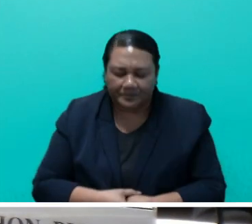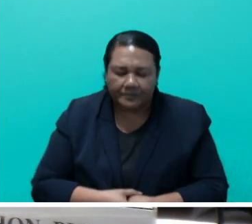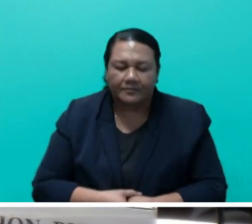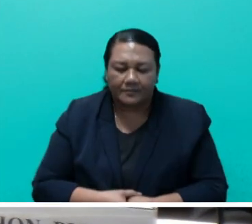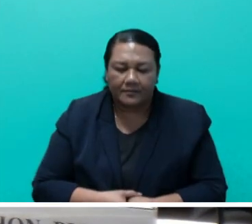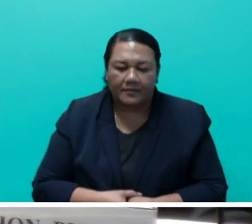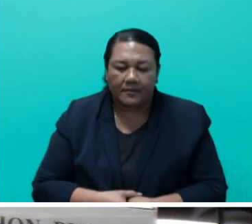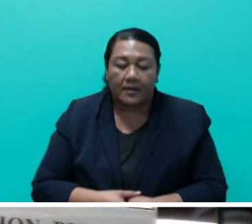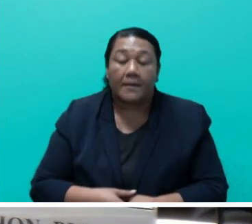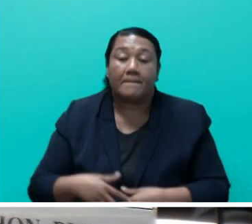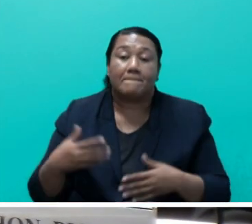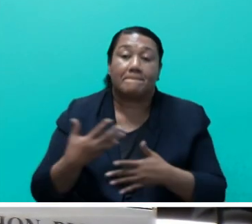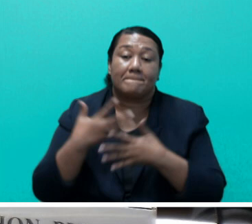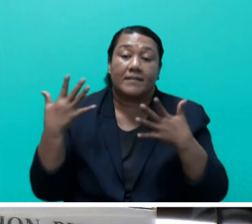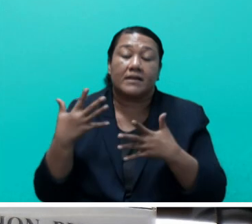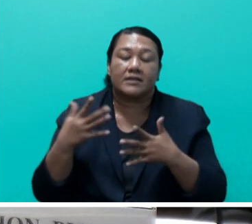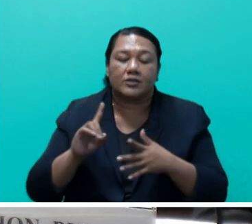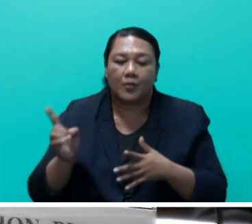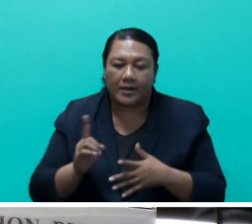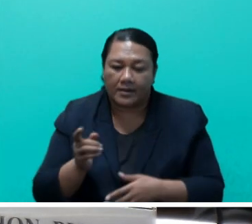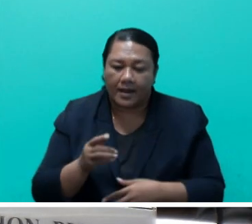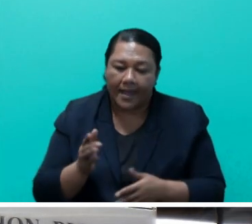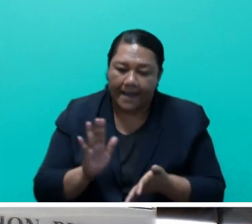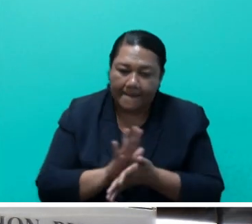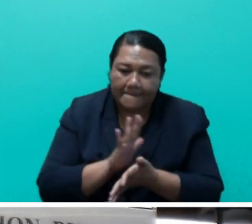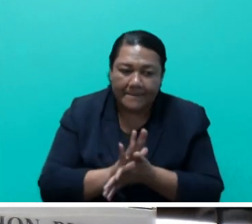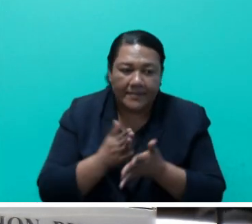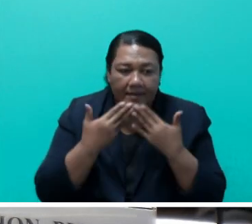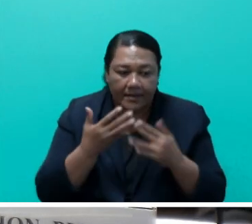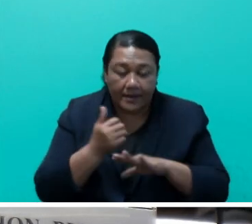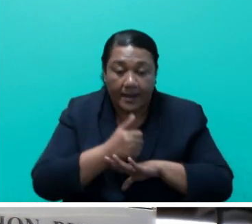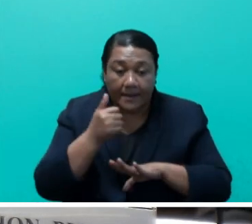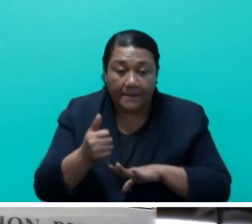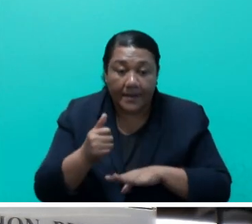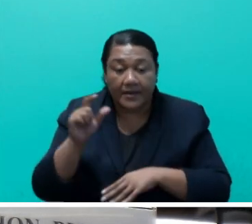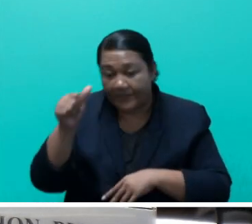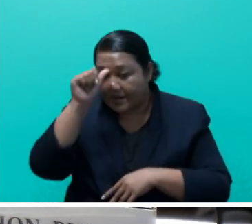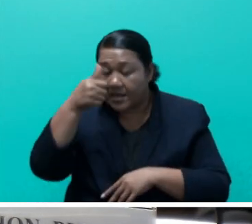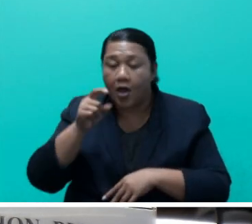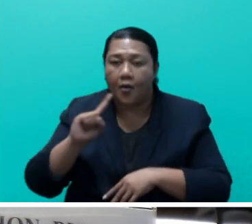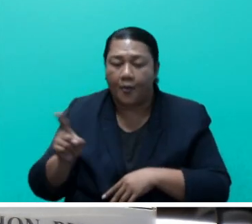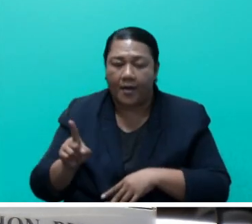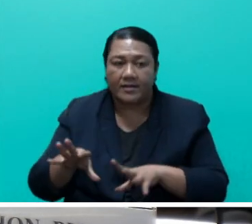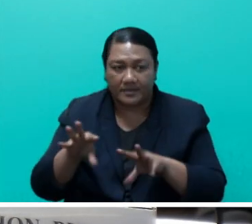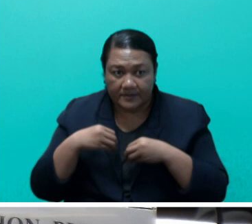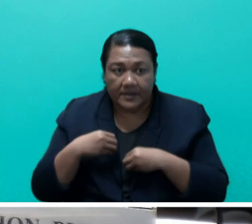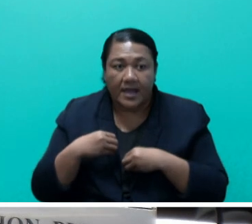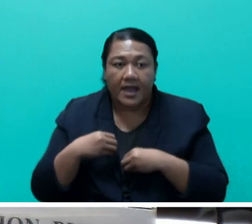my deepest gratitude to the Government of India for sponsoring the 2 weeks training for all its 18